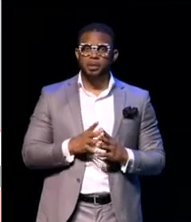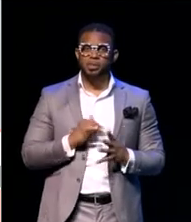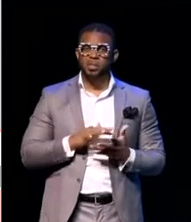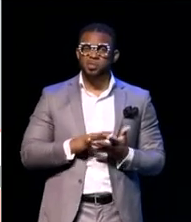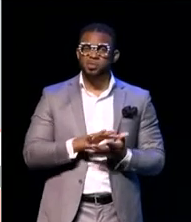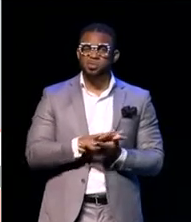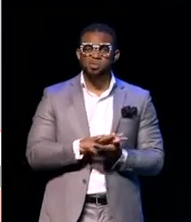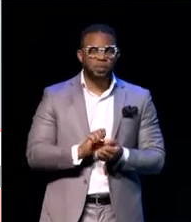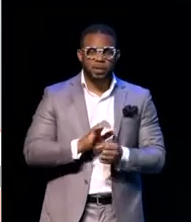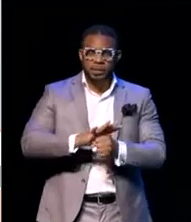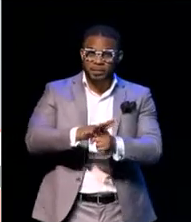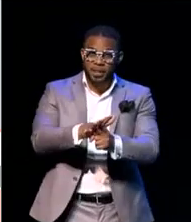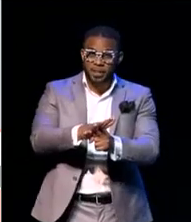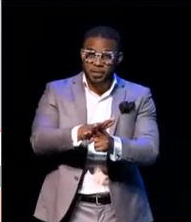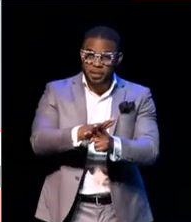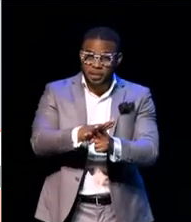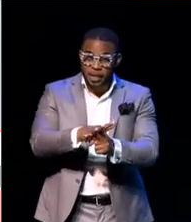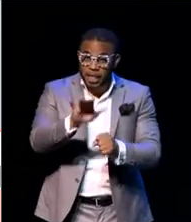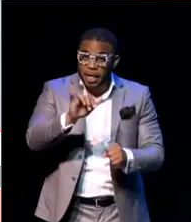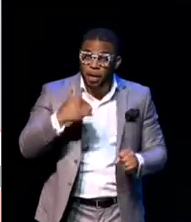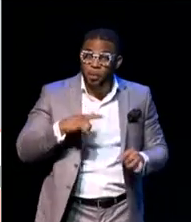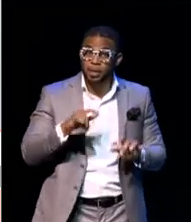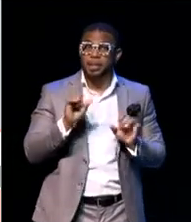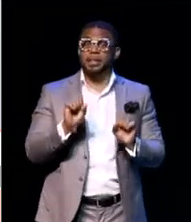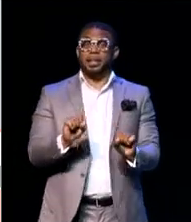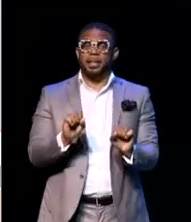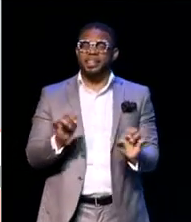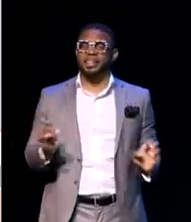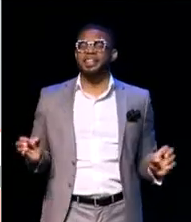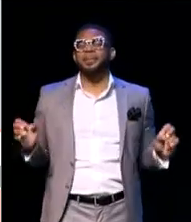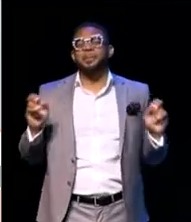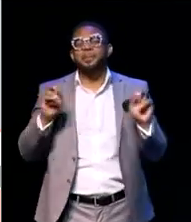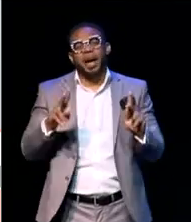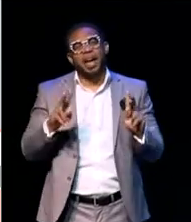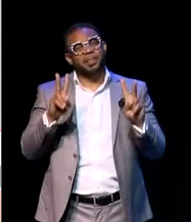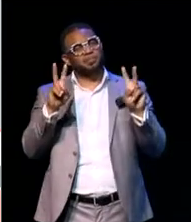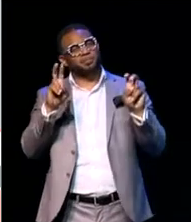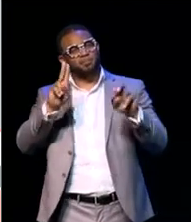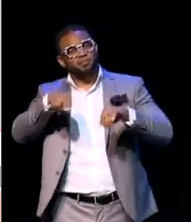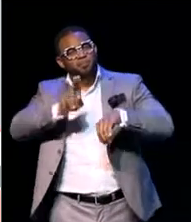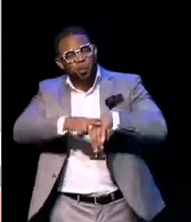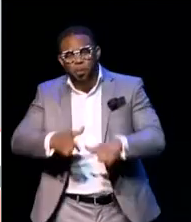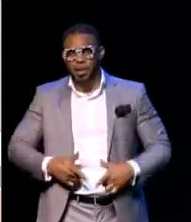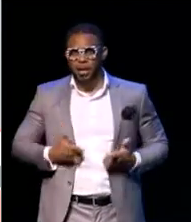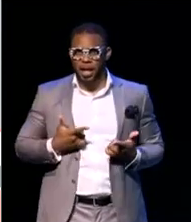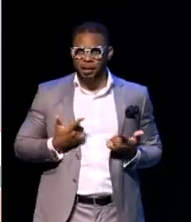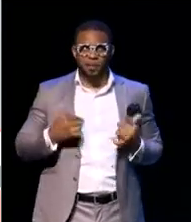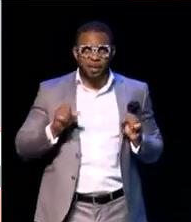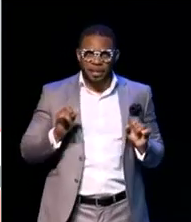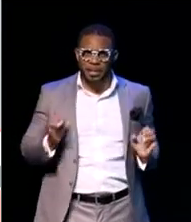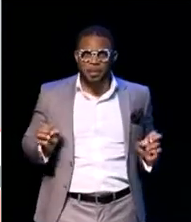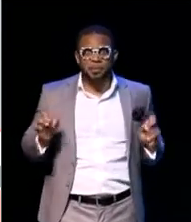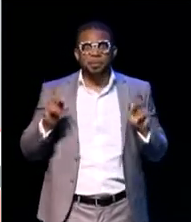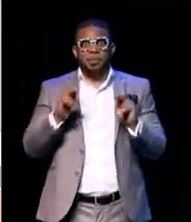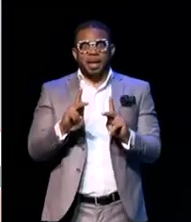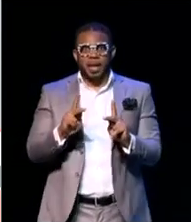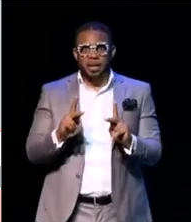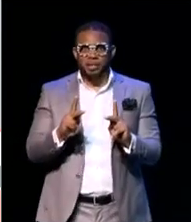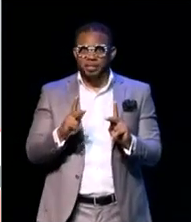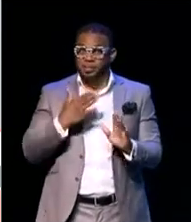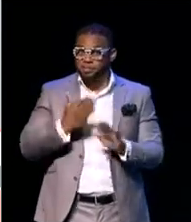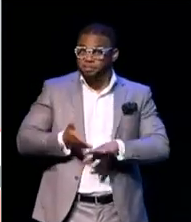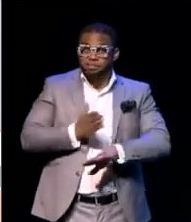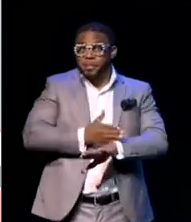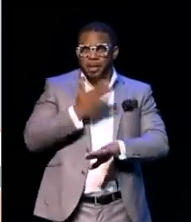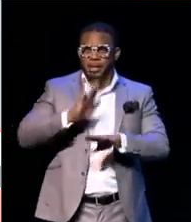crush this virus and that we can get back to our lives and so that we can get back to